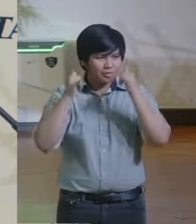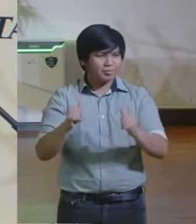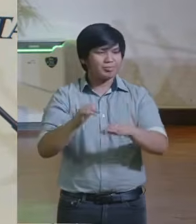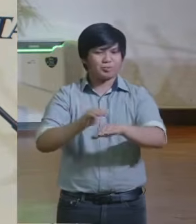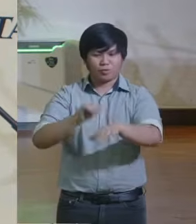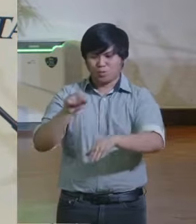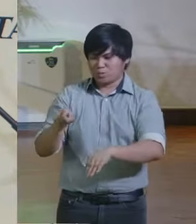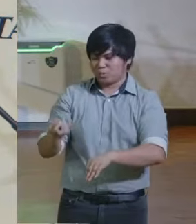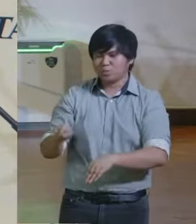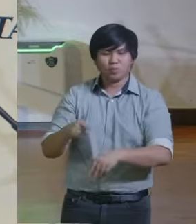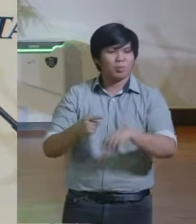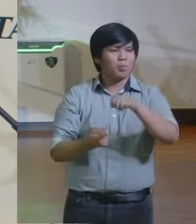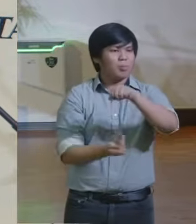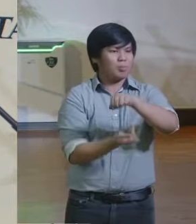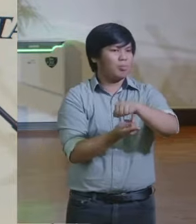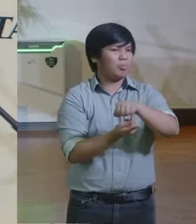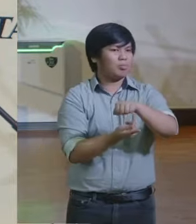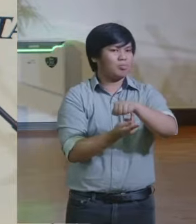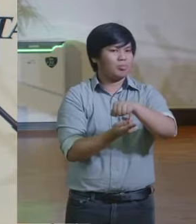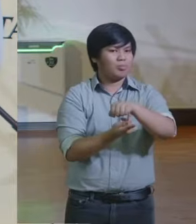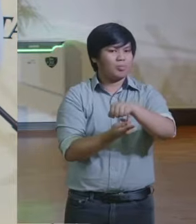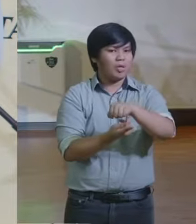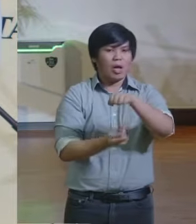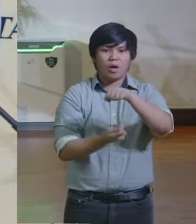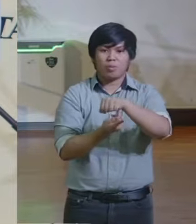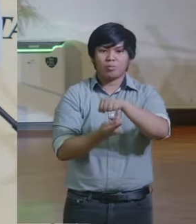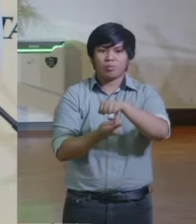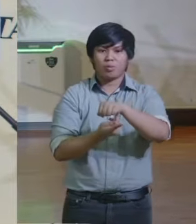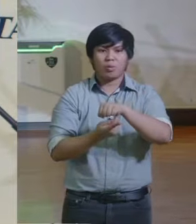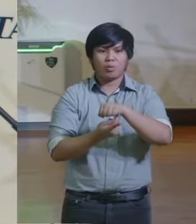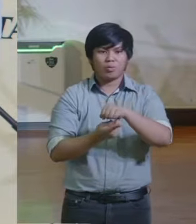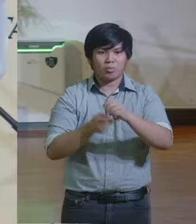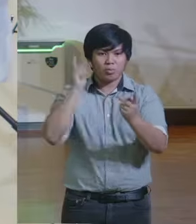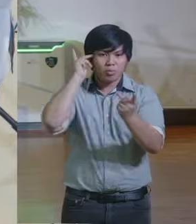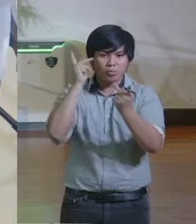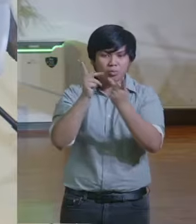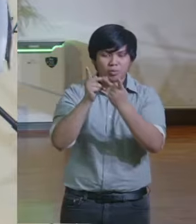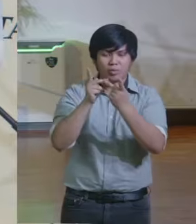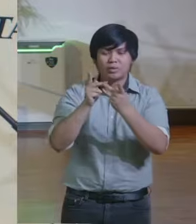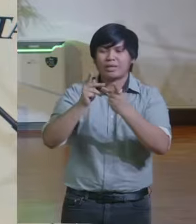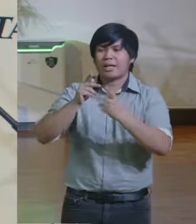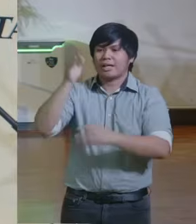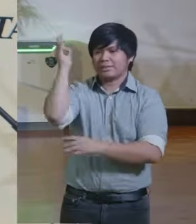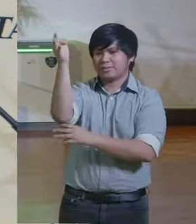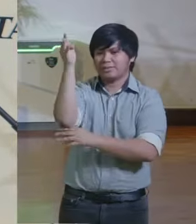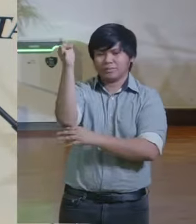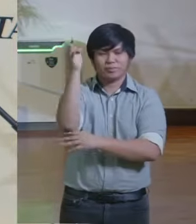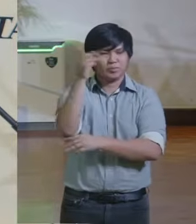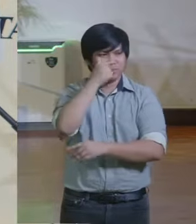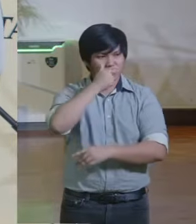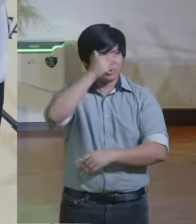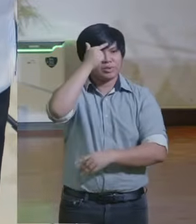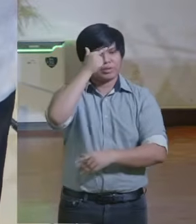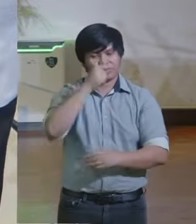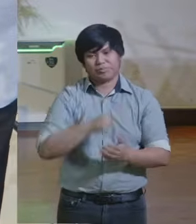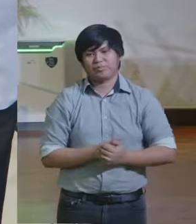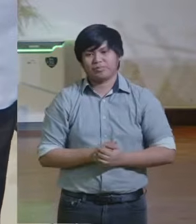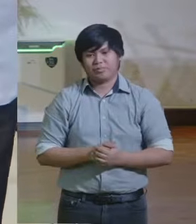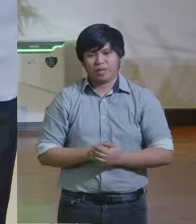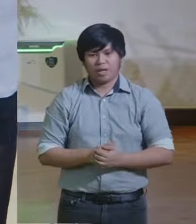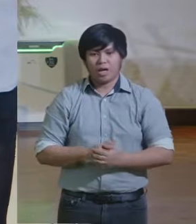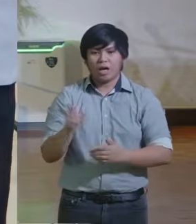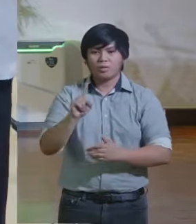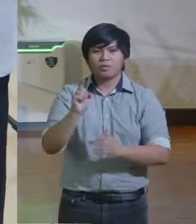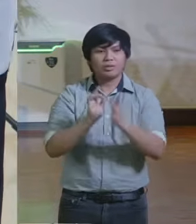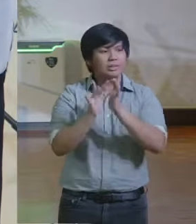apostle. Siya po ang apostle to the Gentiles. Sa kanyang testimonyo sa Acts 26, ang wika niya, ganitong sinabi